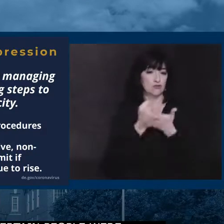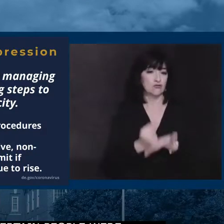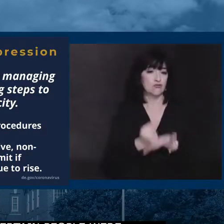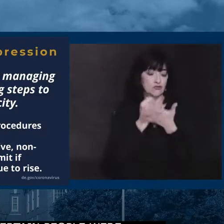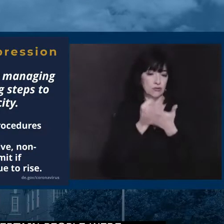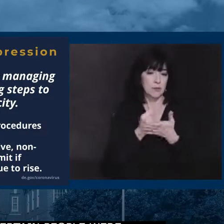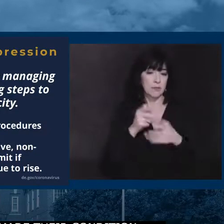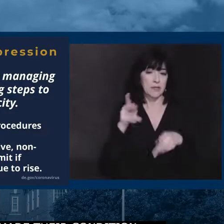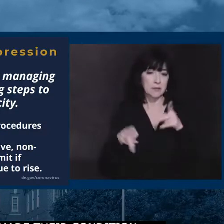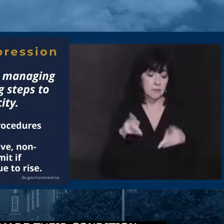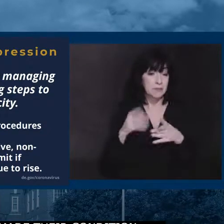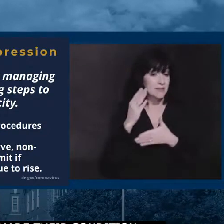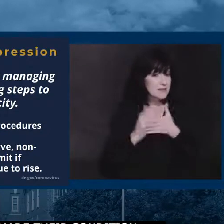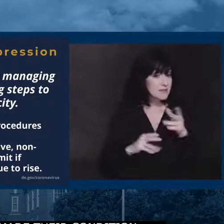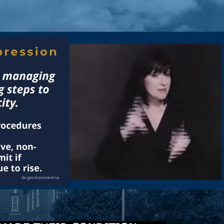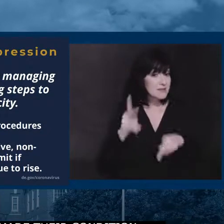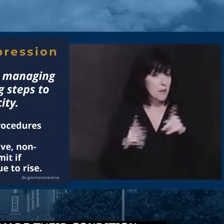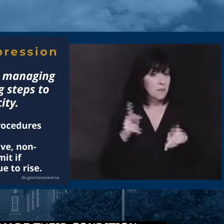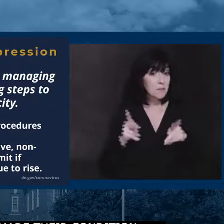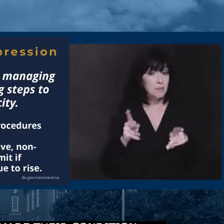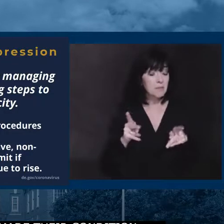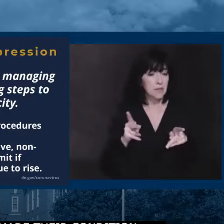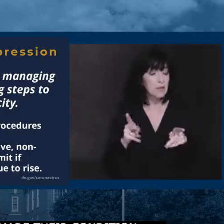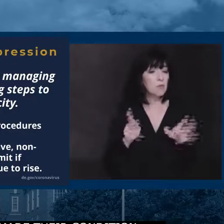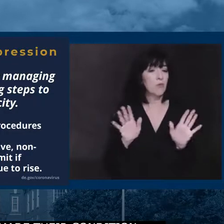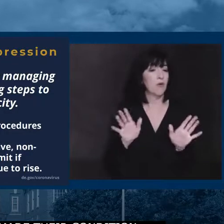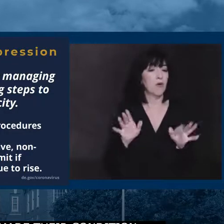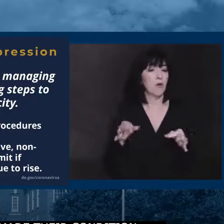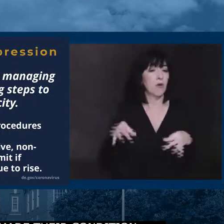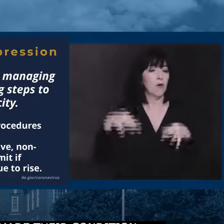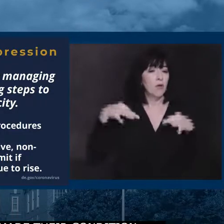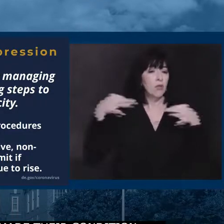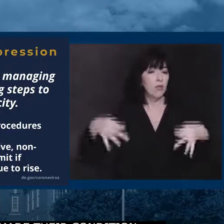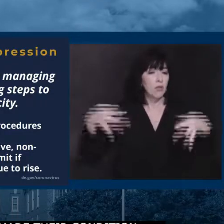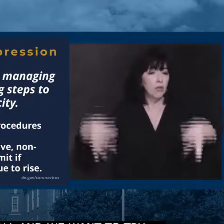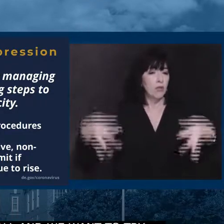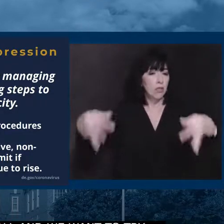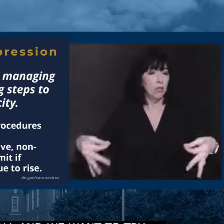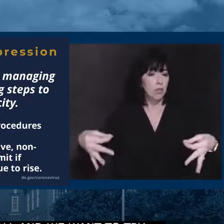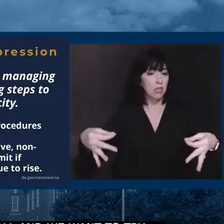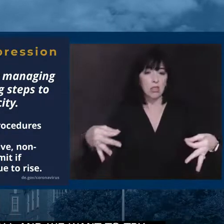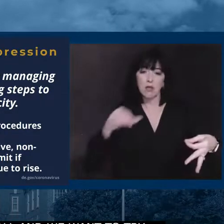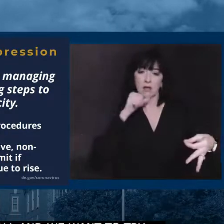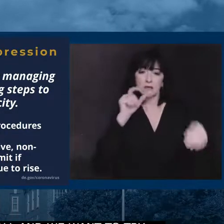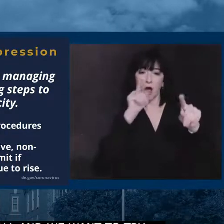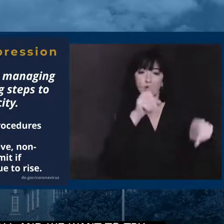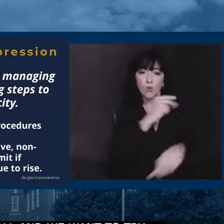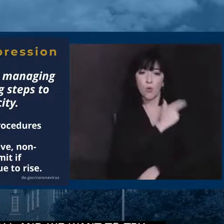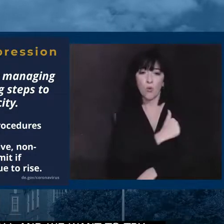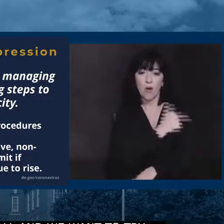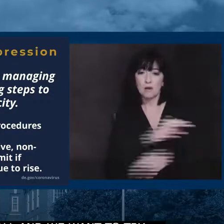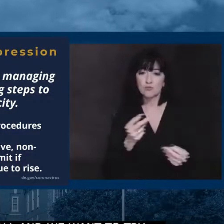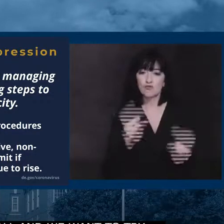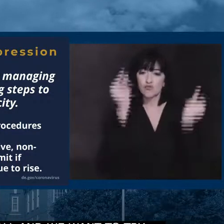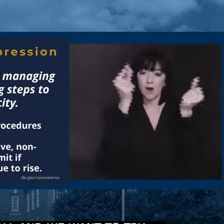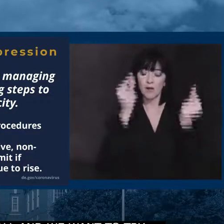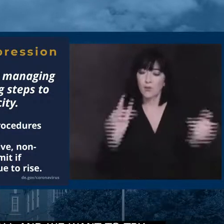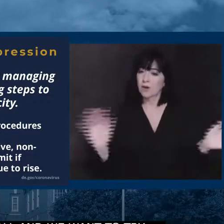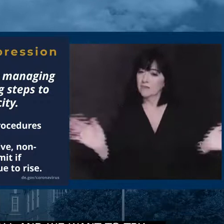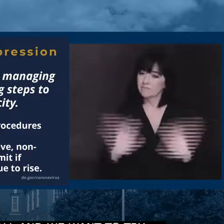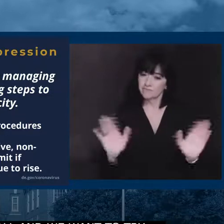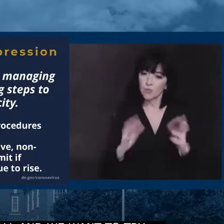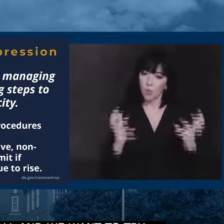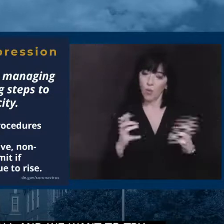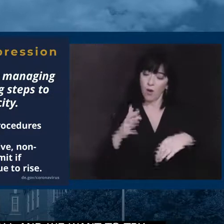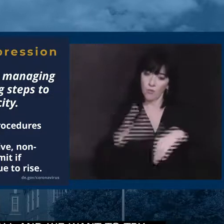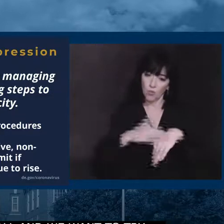and the fall. And we want to try to avoid that to the extent possible. The hospitals are reducing non-urgent procedures and